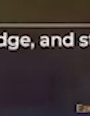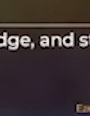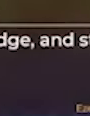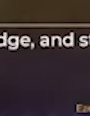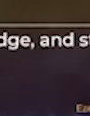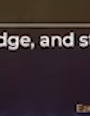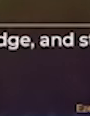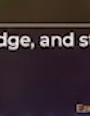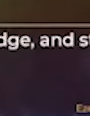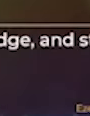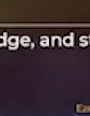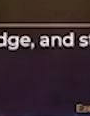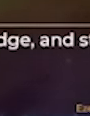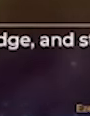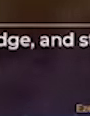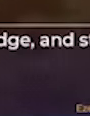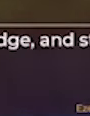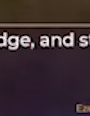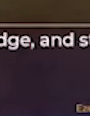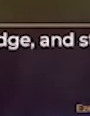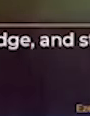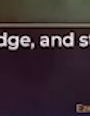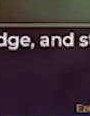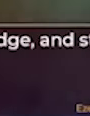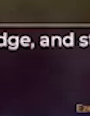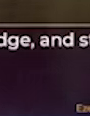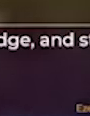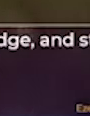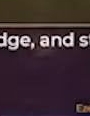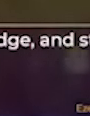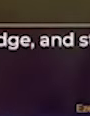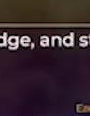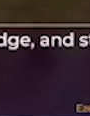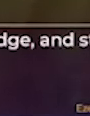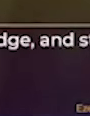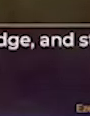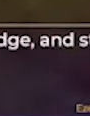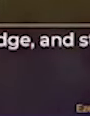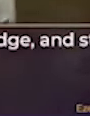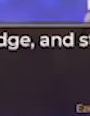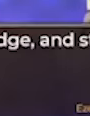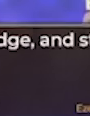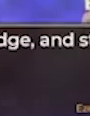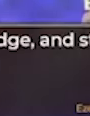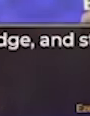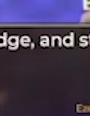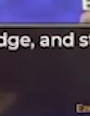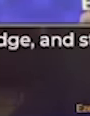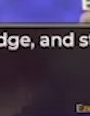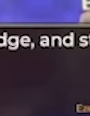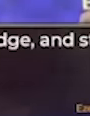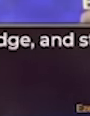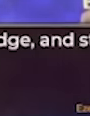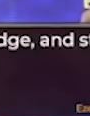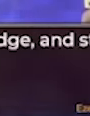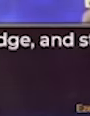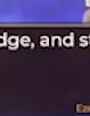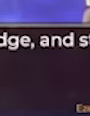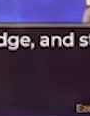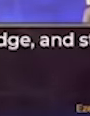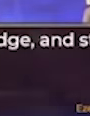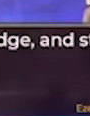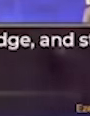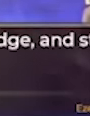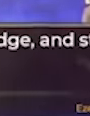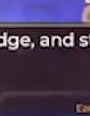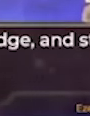organization. God is still seeking for men that should make up the hedge and stand in the gap before me for